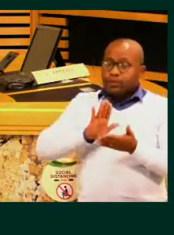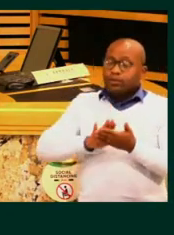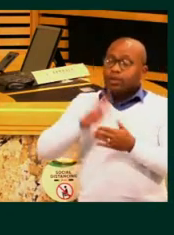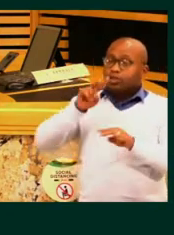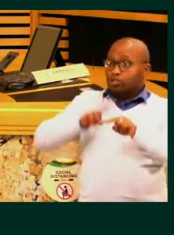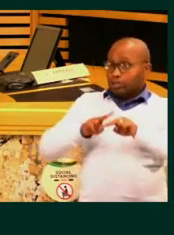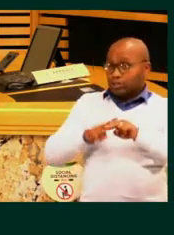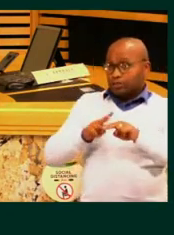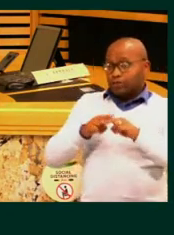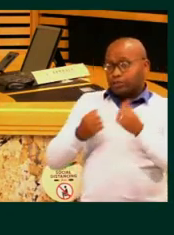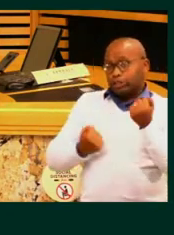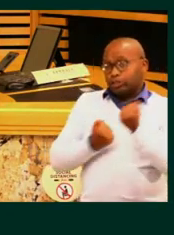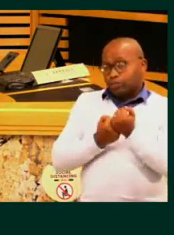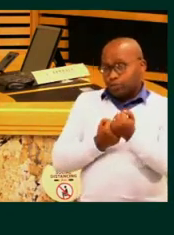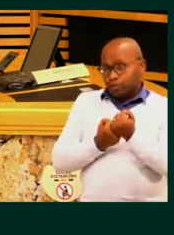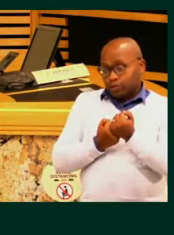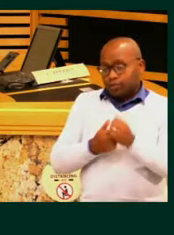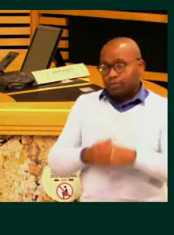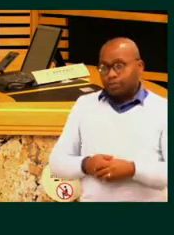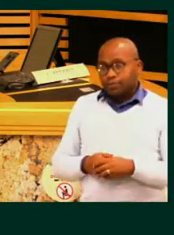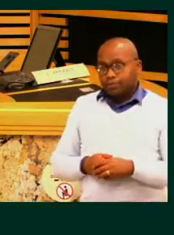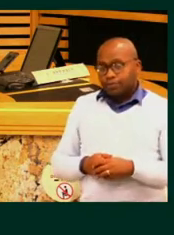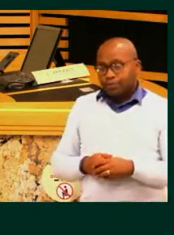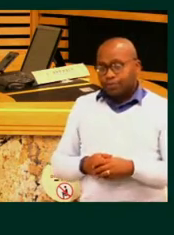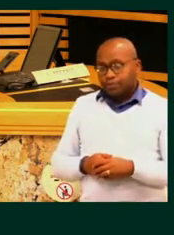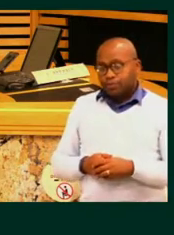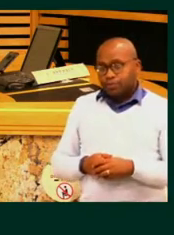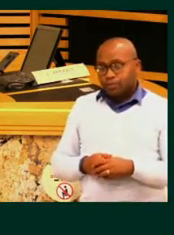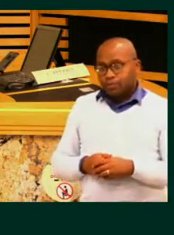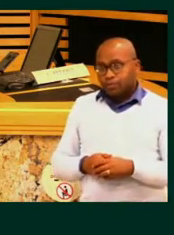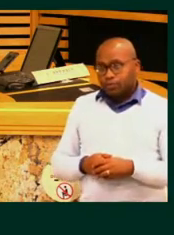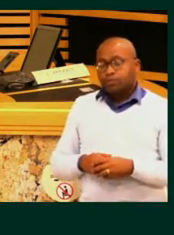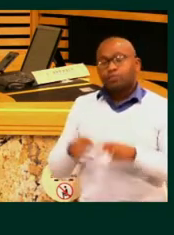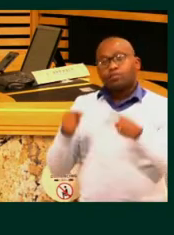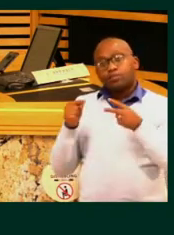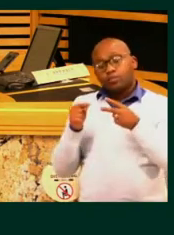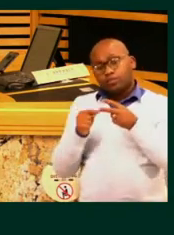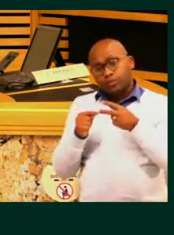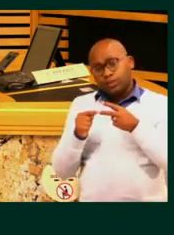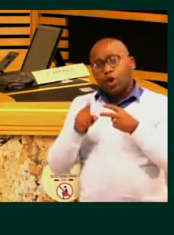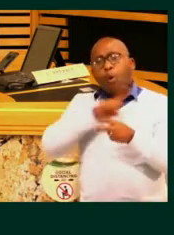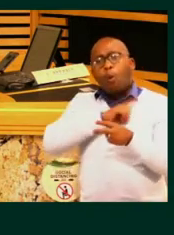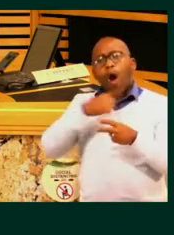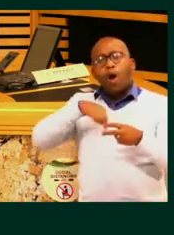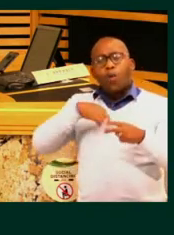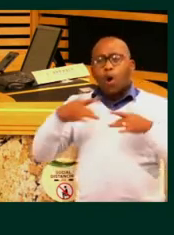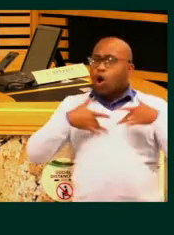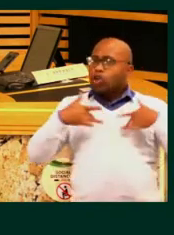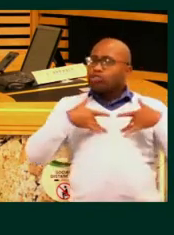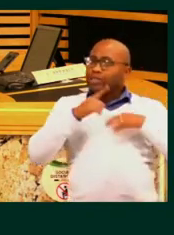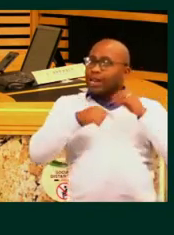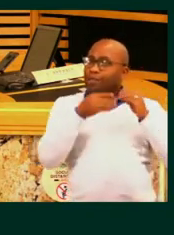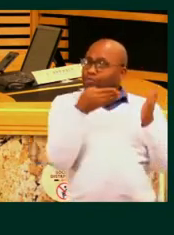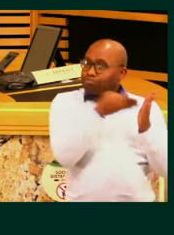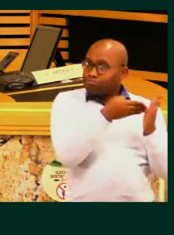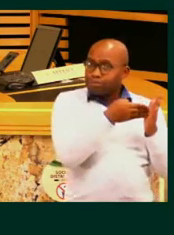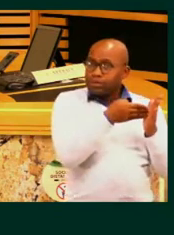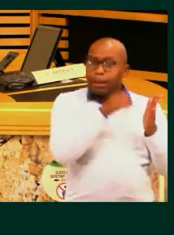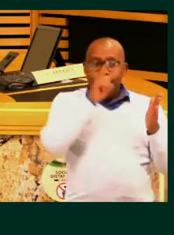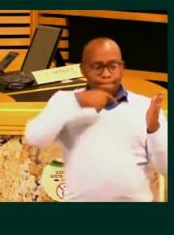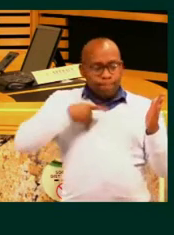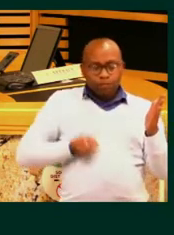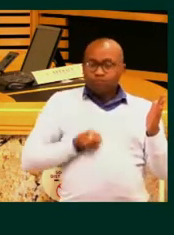gpv secondly the intention of the collaboration with the sex workers is to generate Awareness on rights to